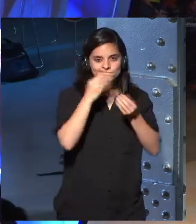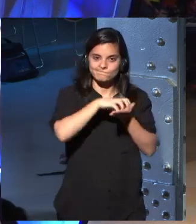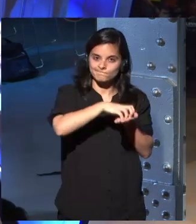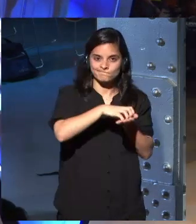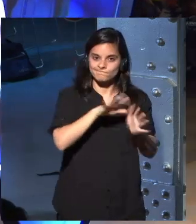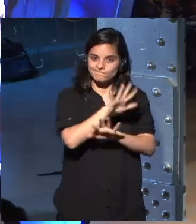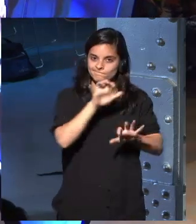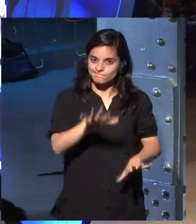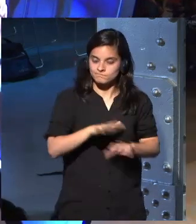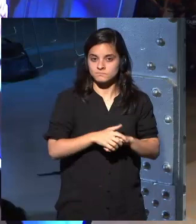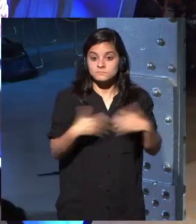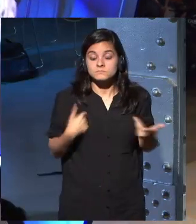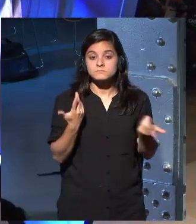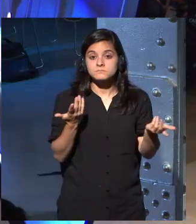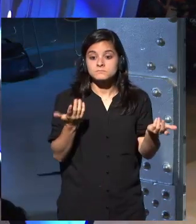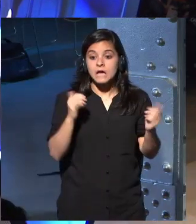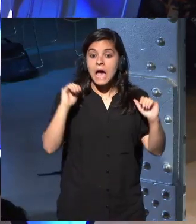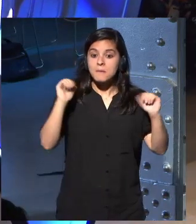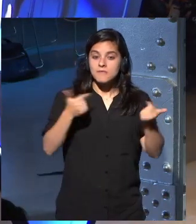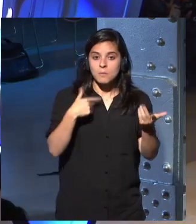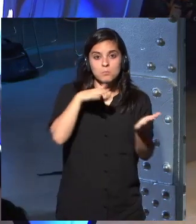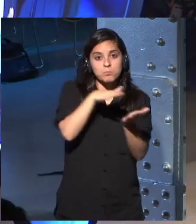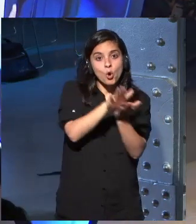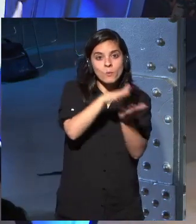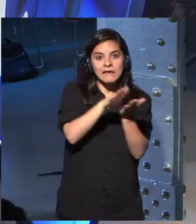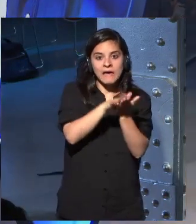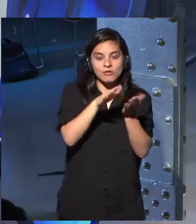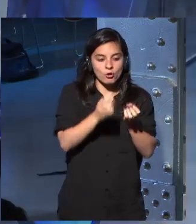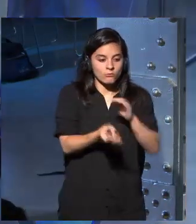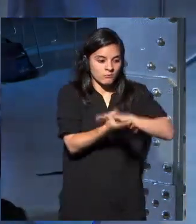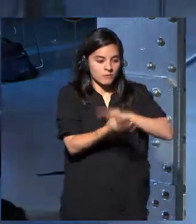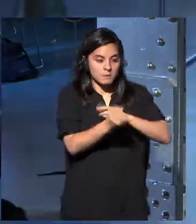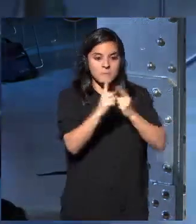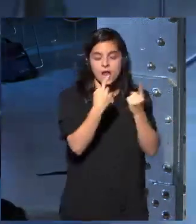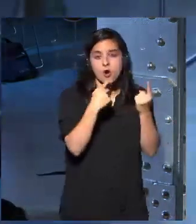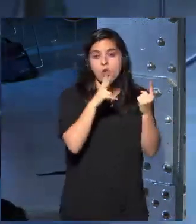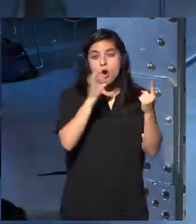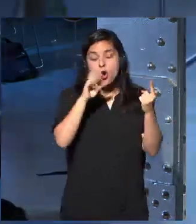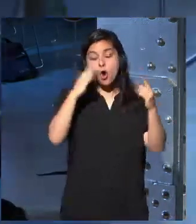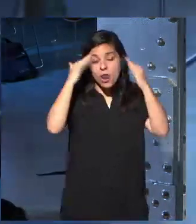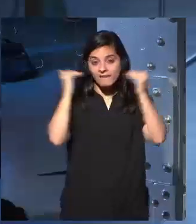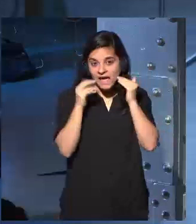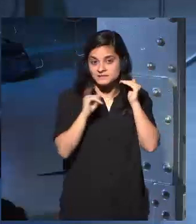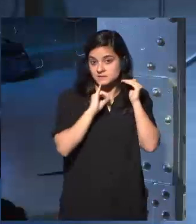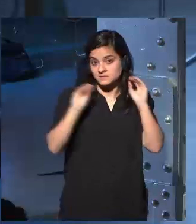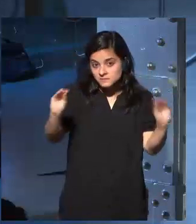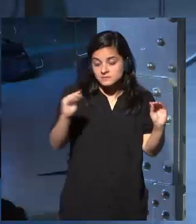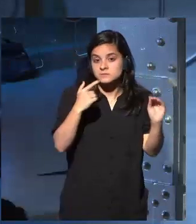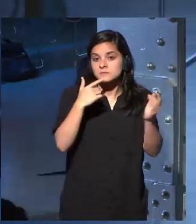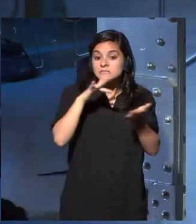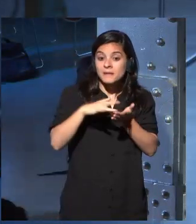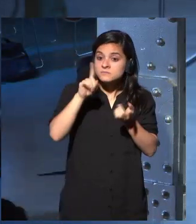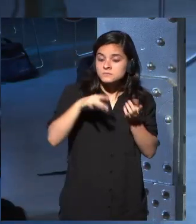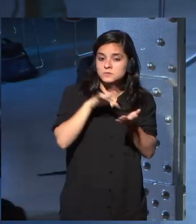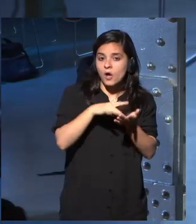before they're published in English. Then he finds in Argentina a sympathetic publisher,